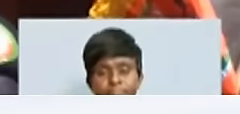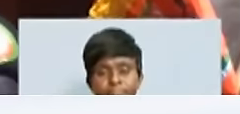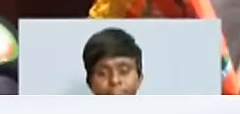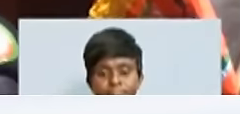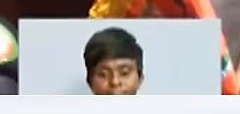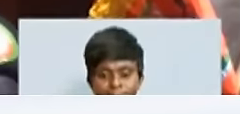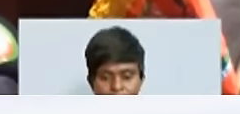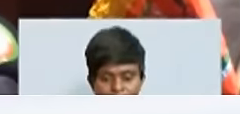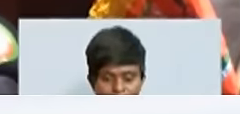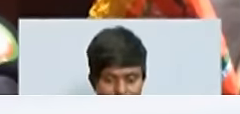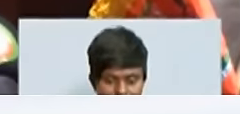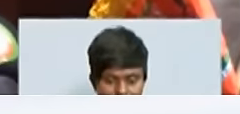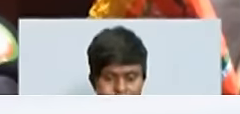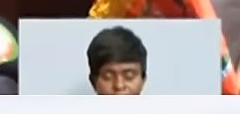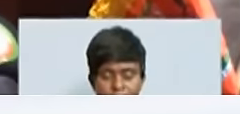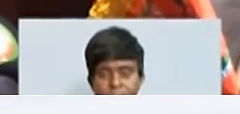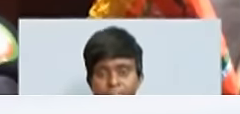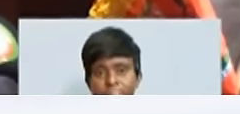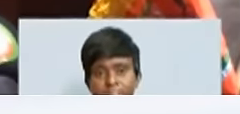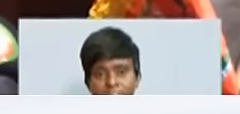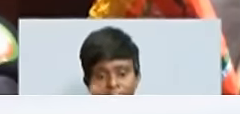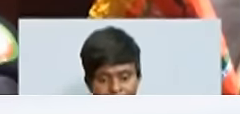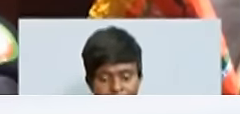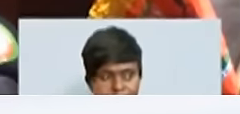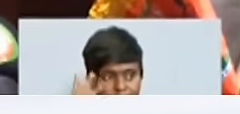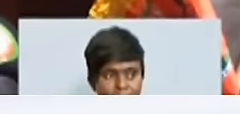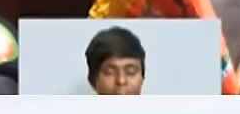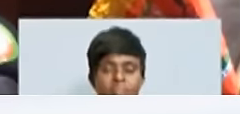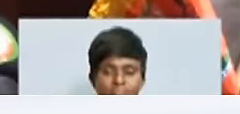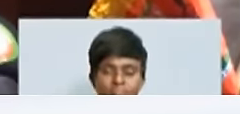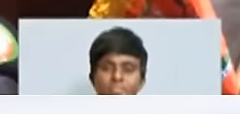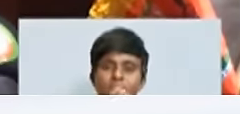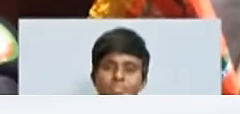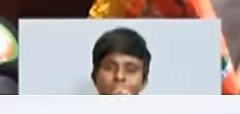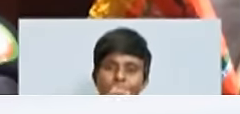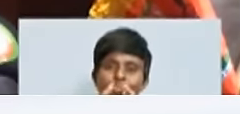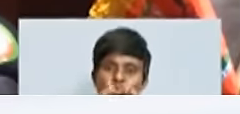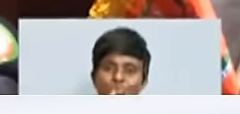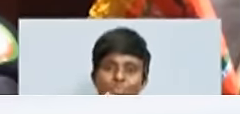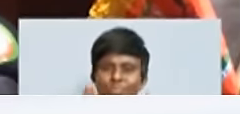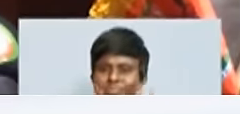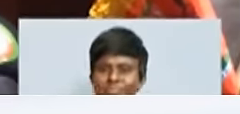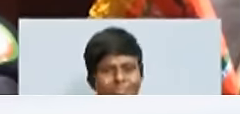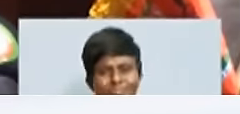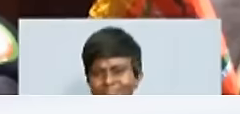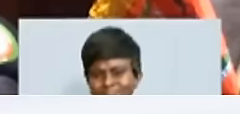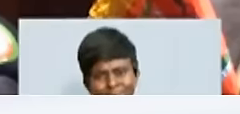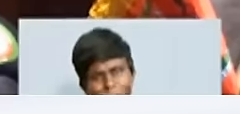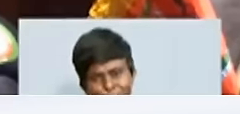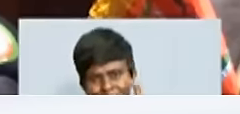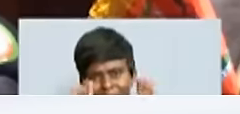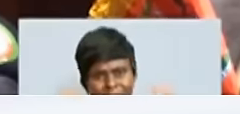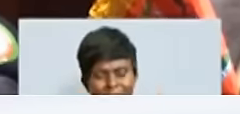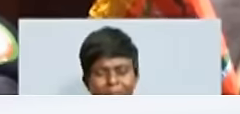when we do what we are saying, we will reap dividends. No question about it.